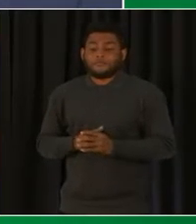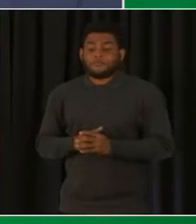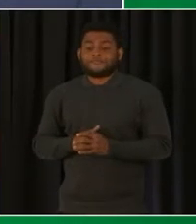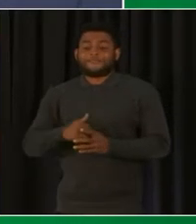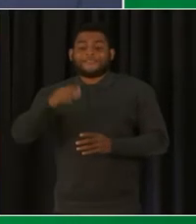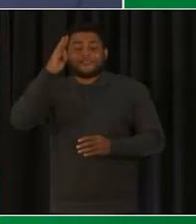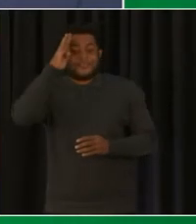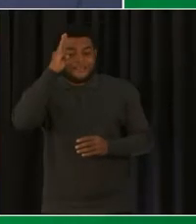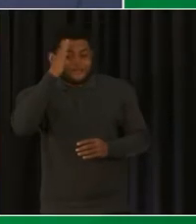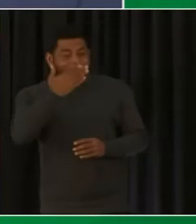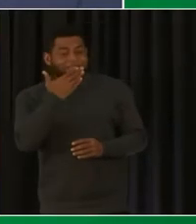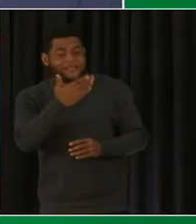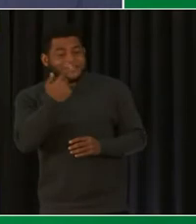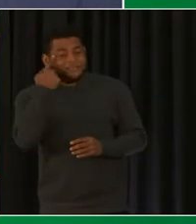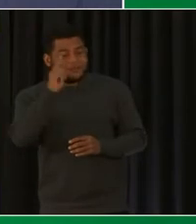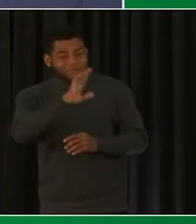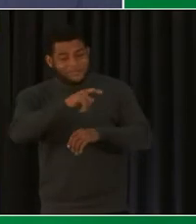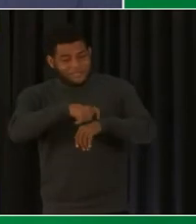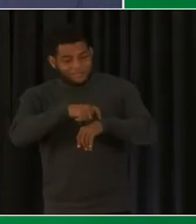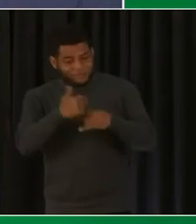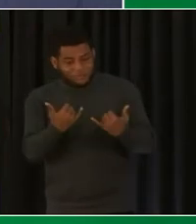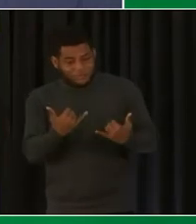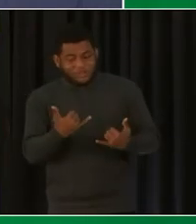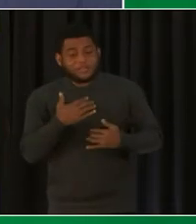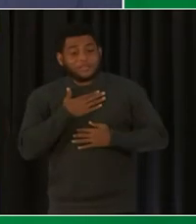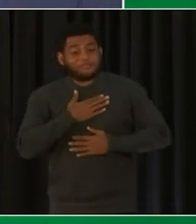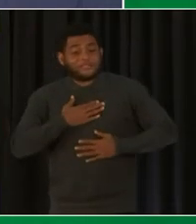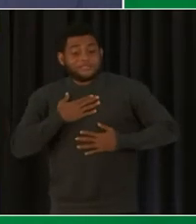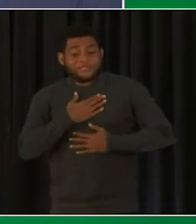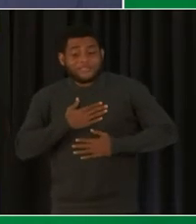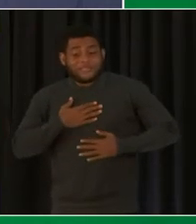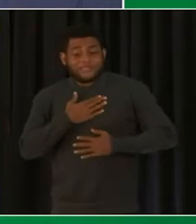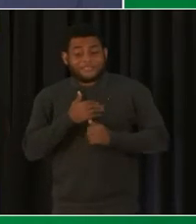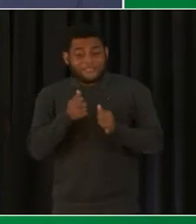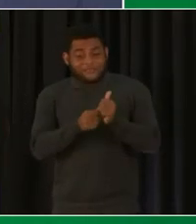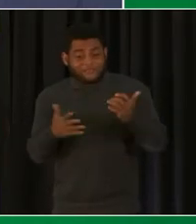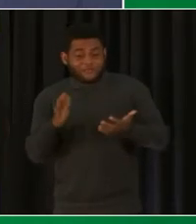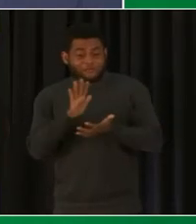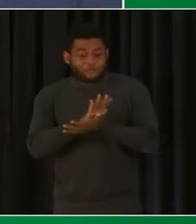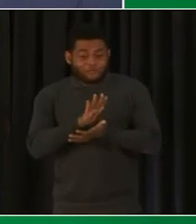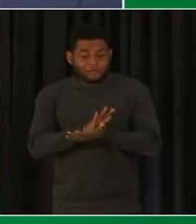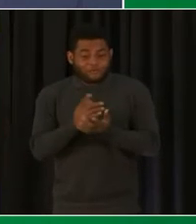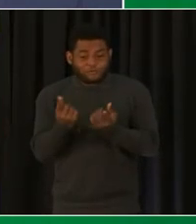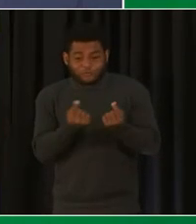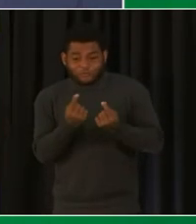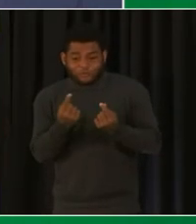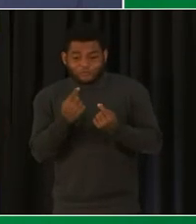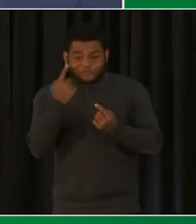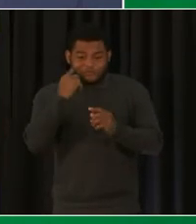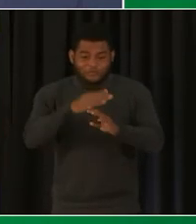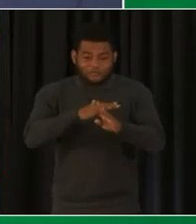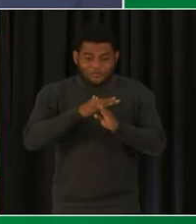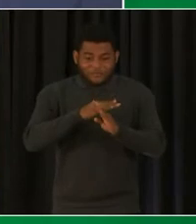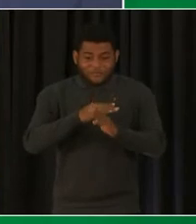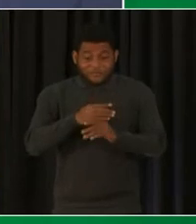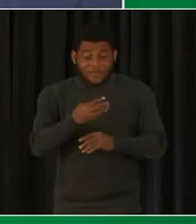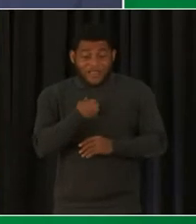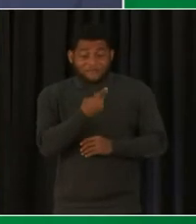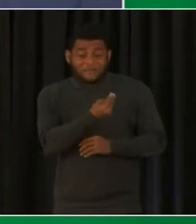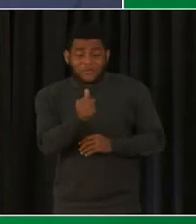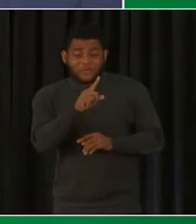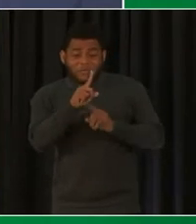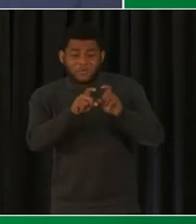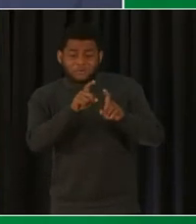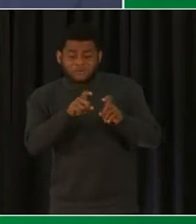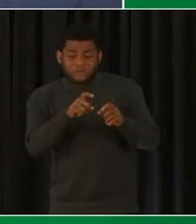Hi, thank you for the time today, and I appreciate everything that the schools are doing. I have a few questions. One